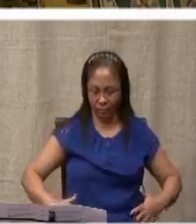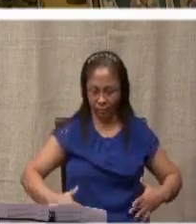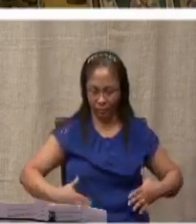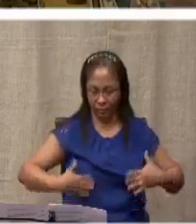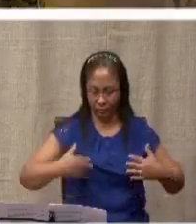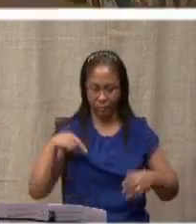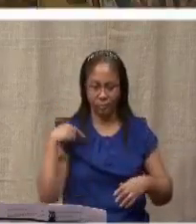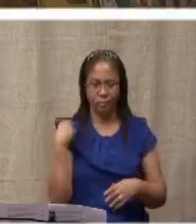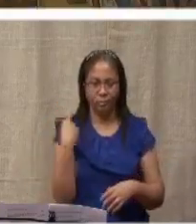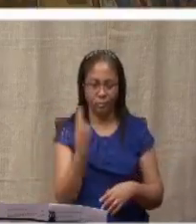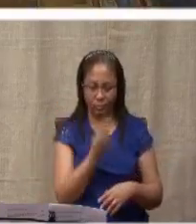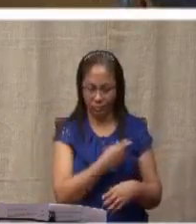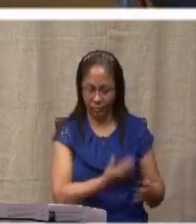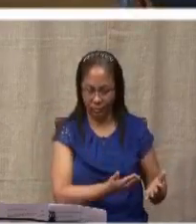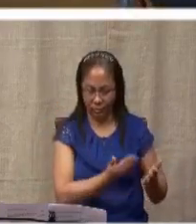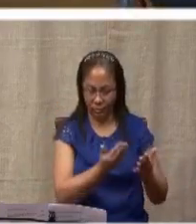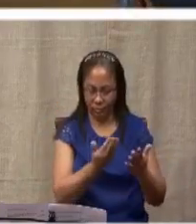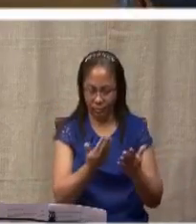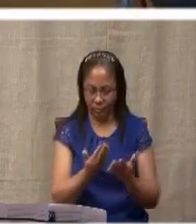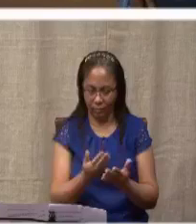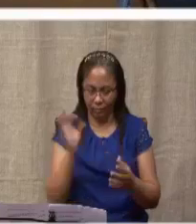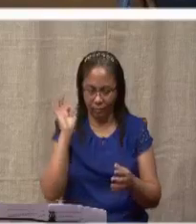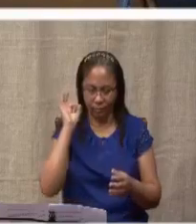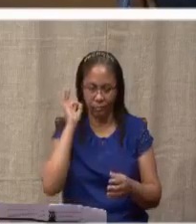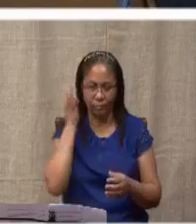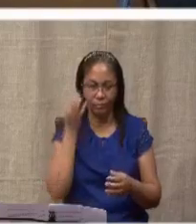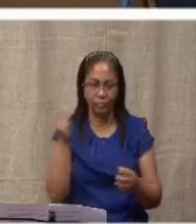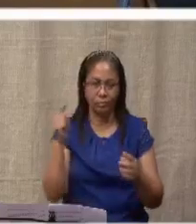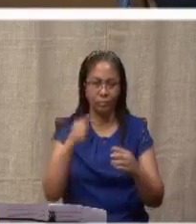share let us bring